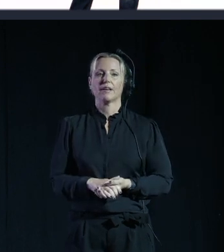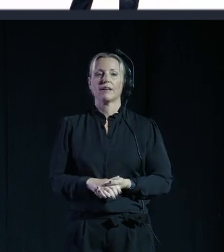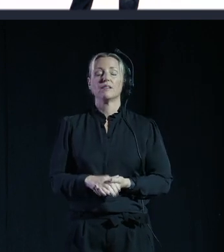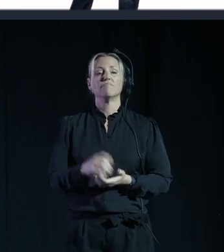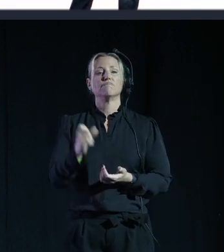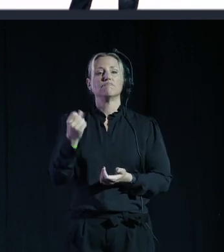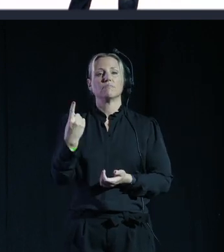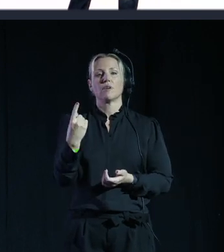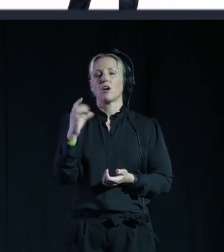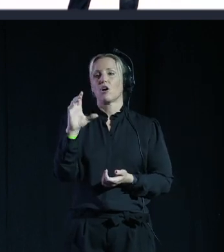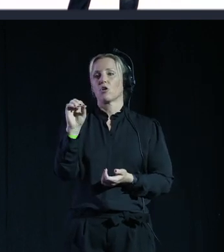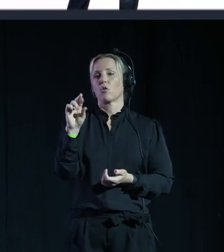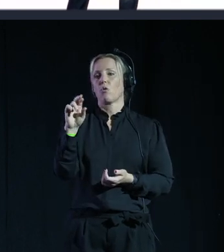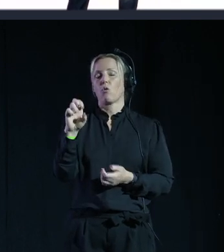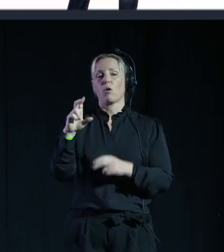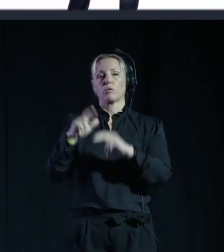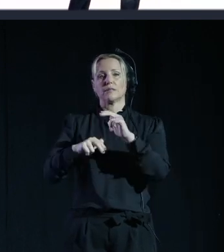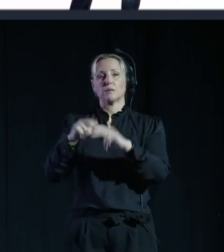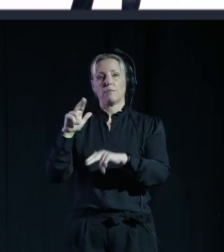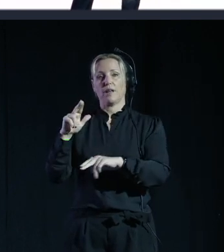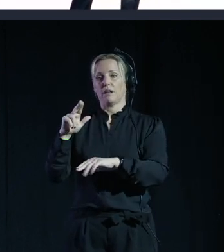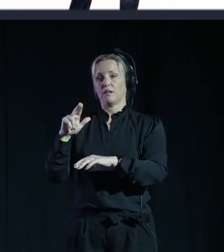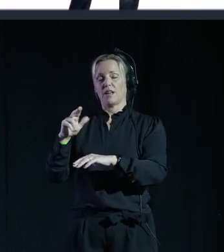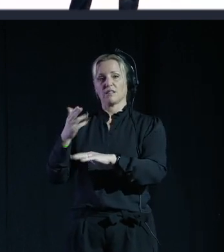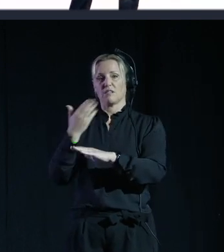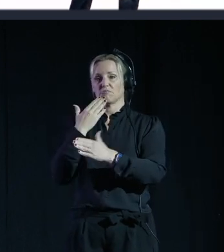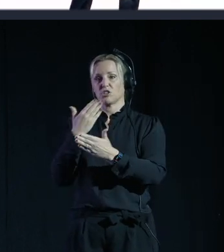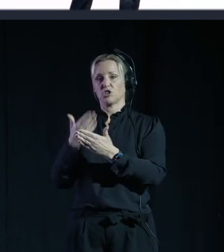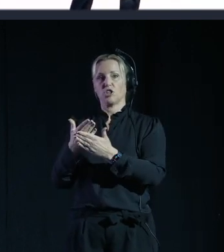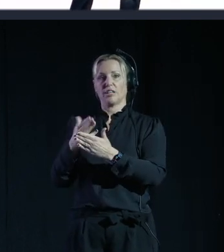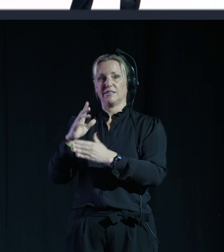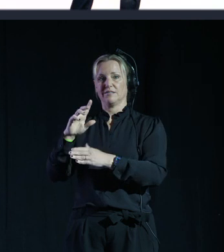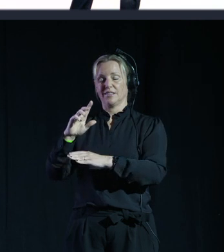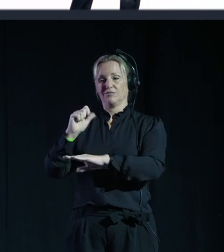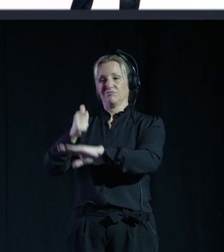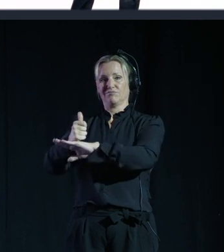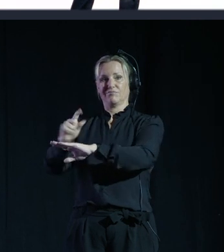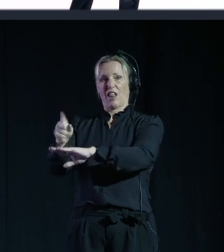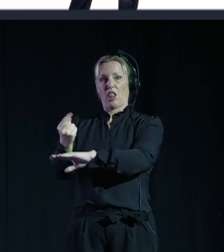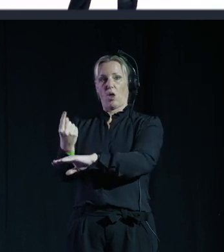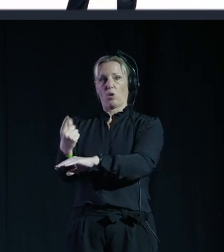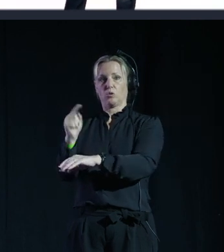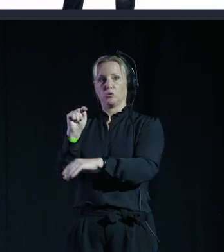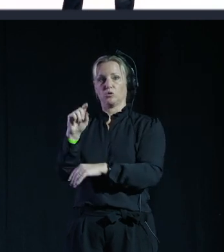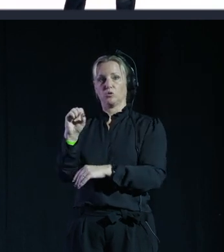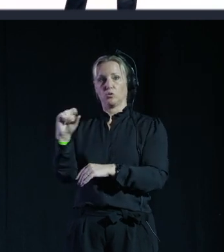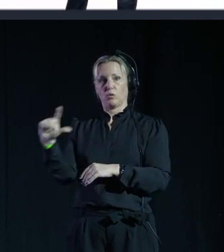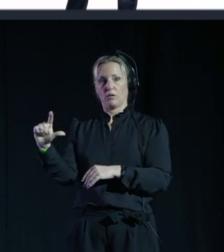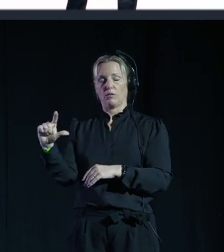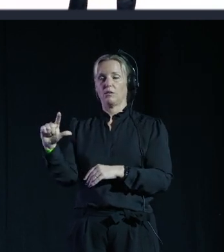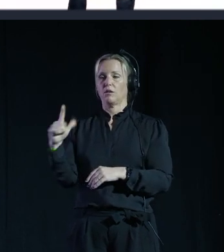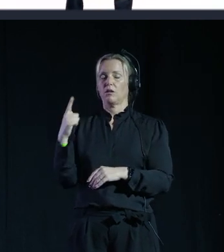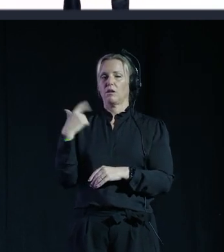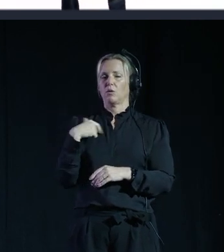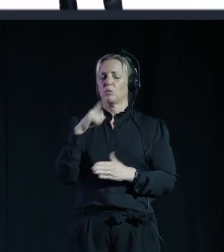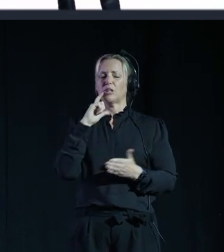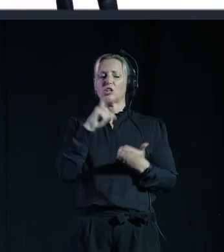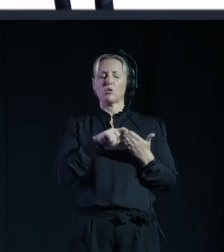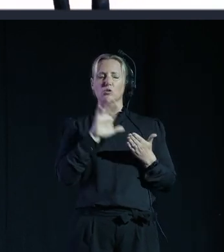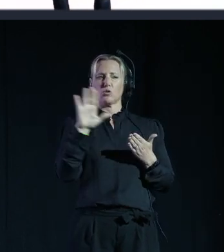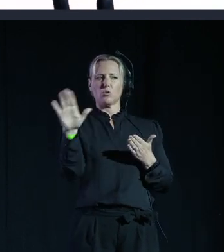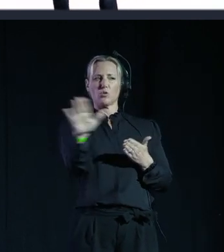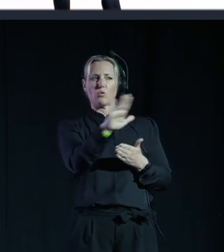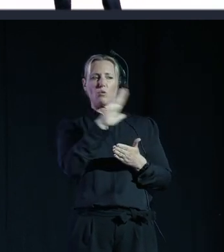stateless standalone tool, right? And over the years, we understood and saw your projects kind of increasing in